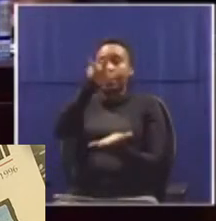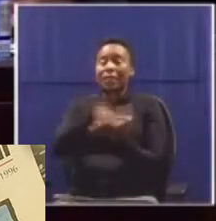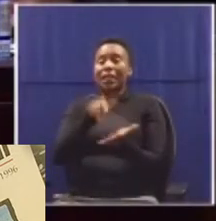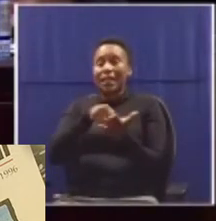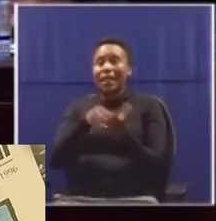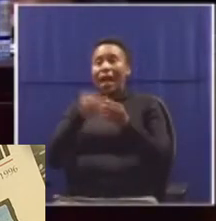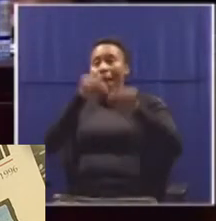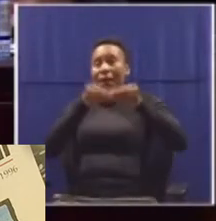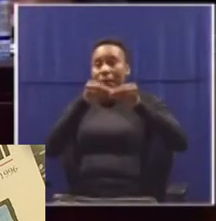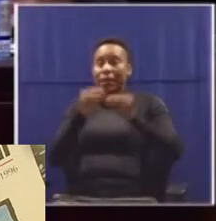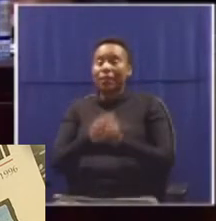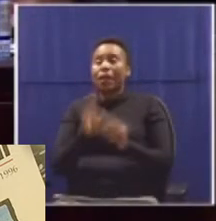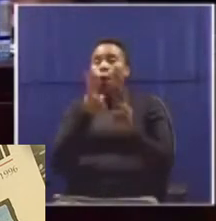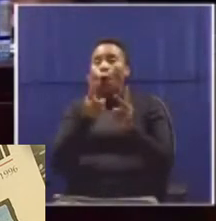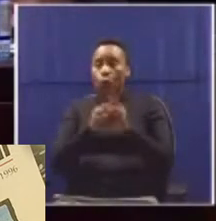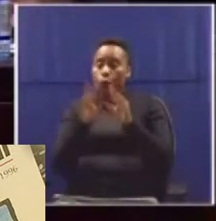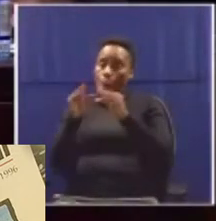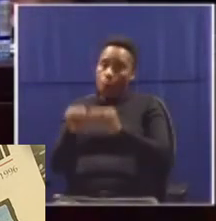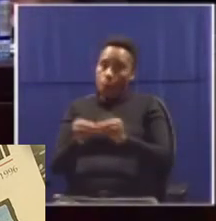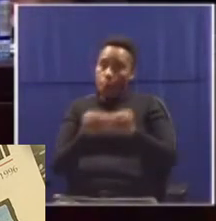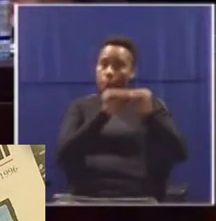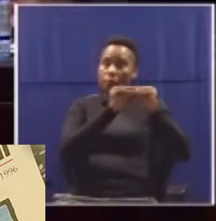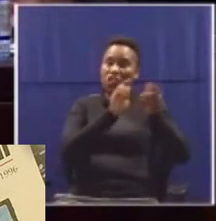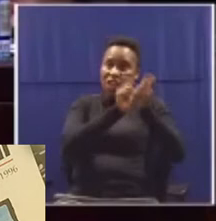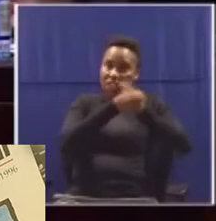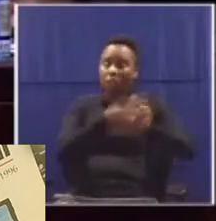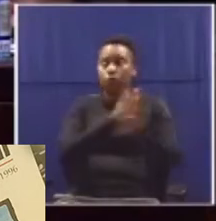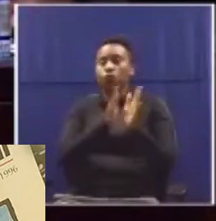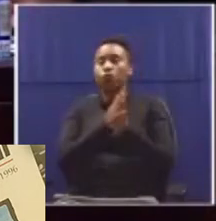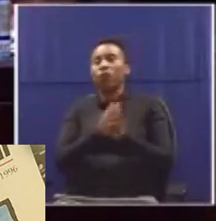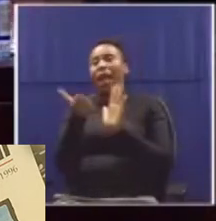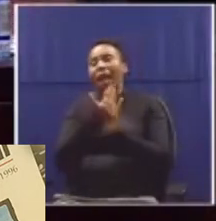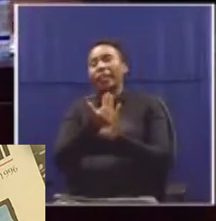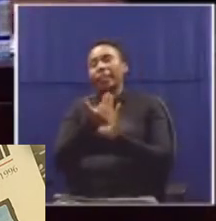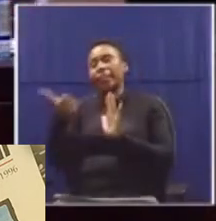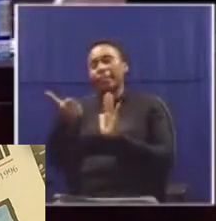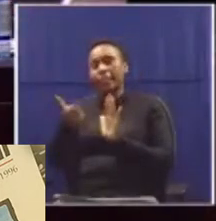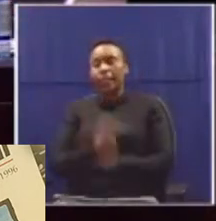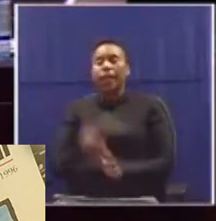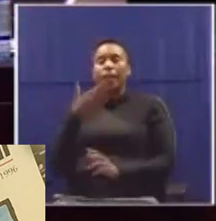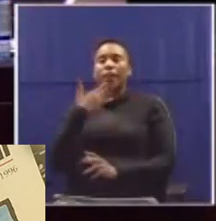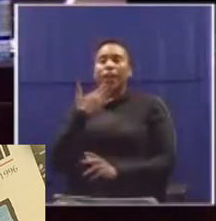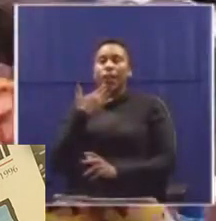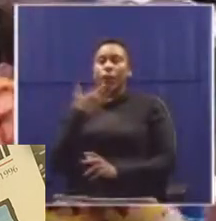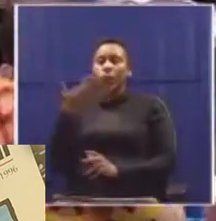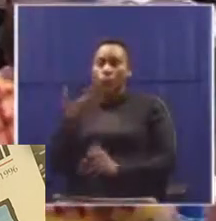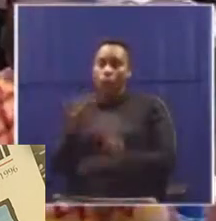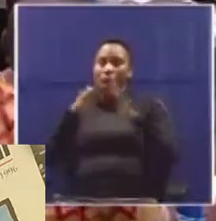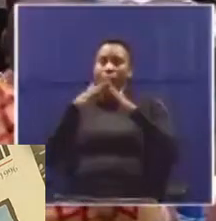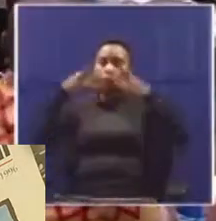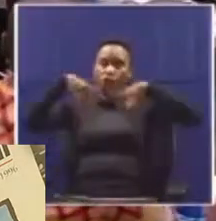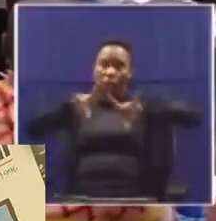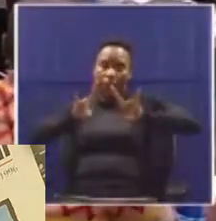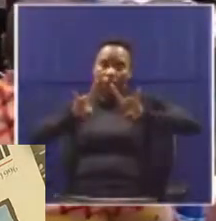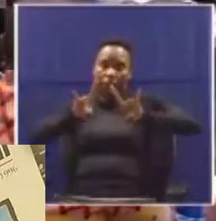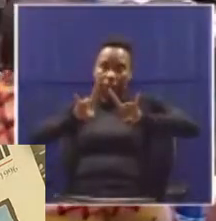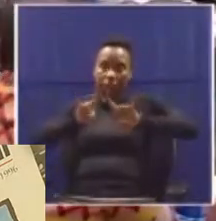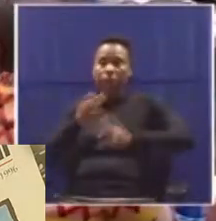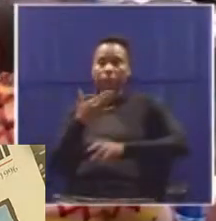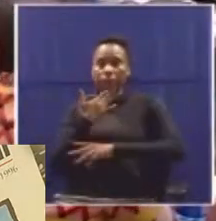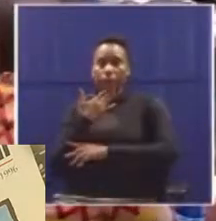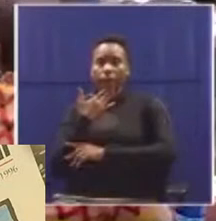to the National Small Enterprise Act I thank you house chair thank you